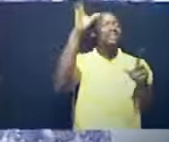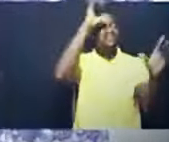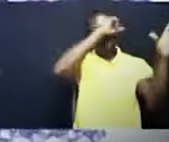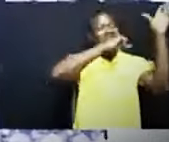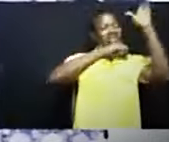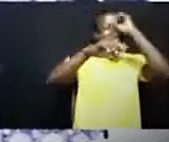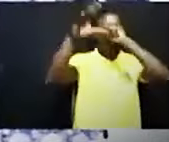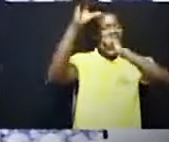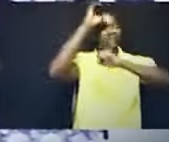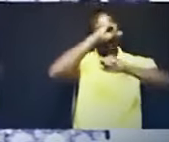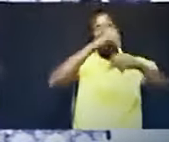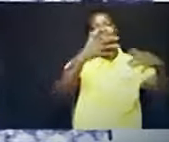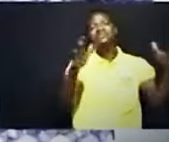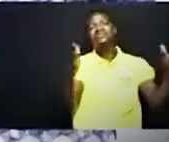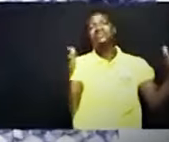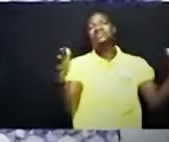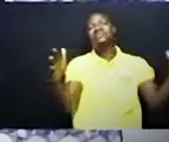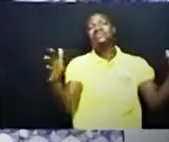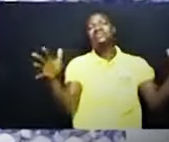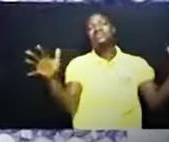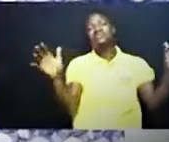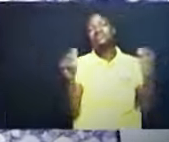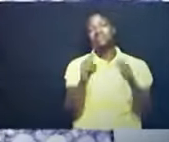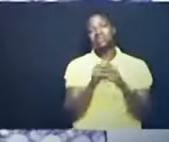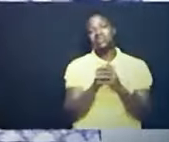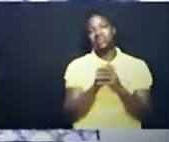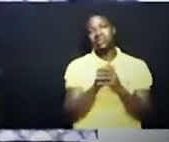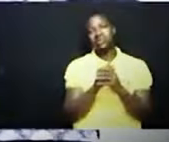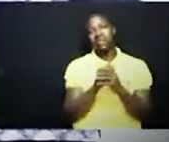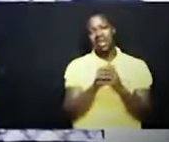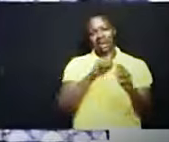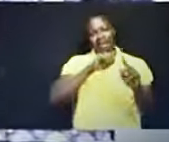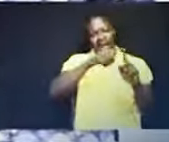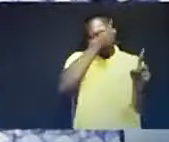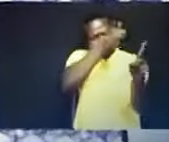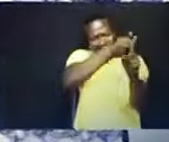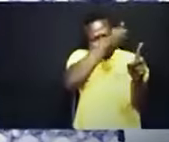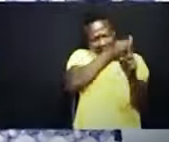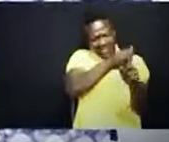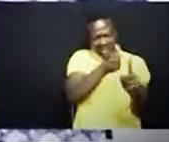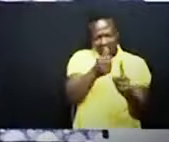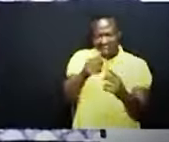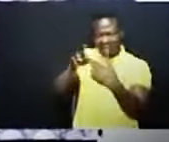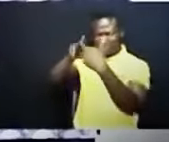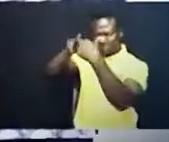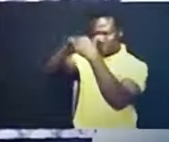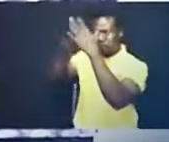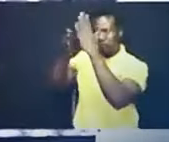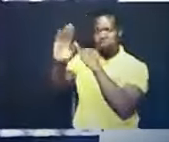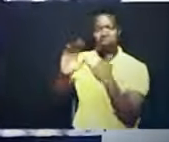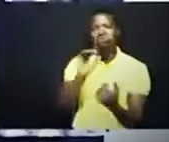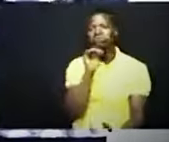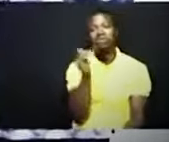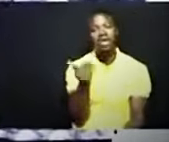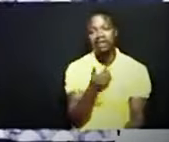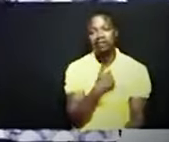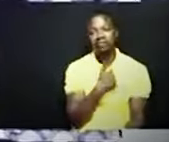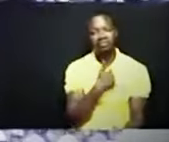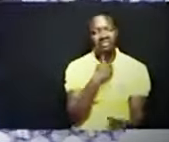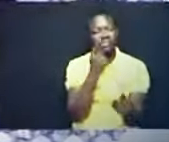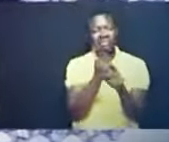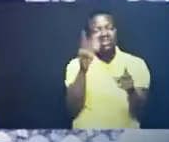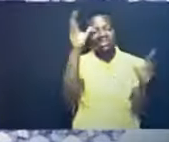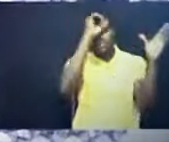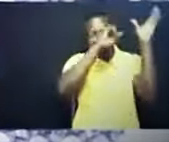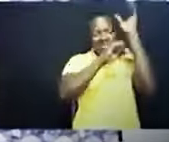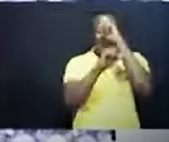one juna wo nyame ho no eyebosire mu kande anatesam. Now they do not have personal relationship with God. When shada ni nyame ni